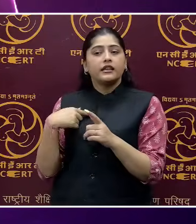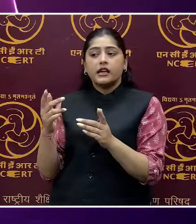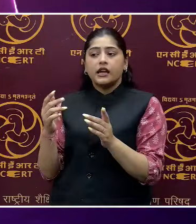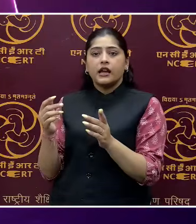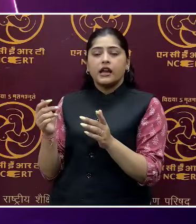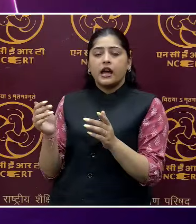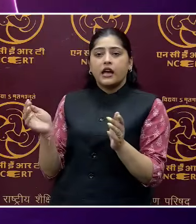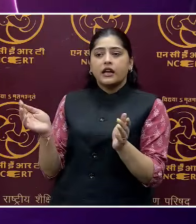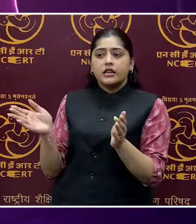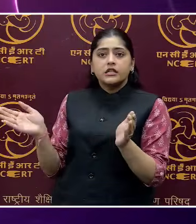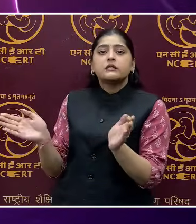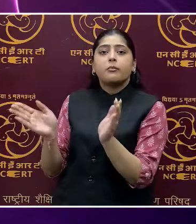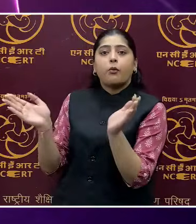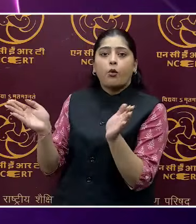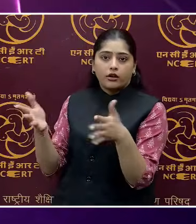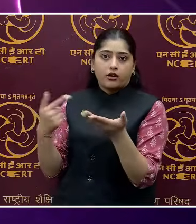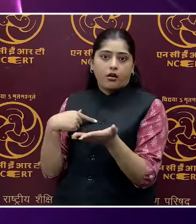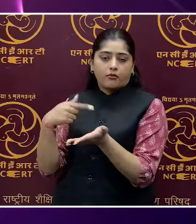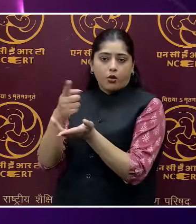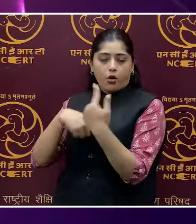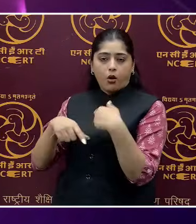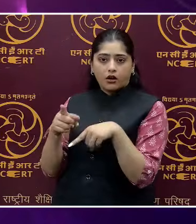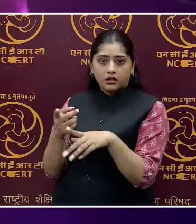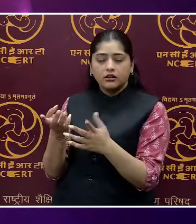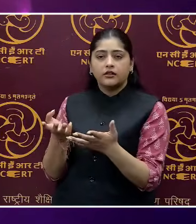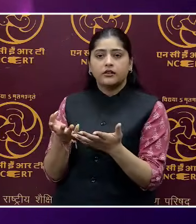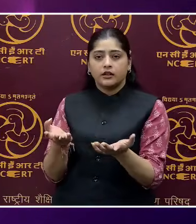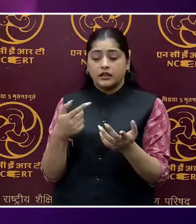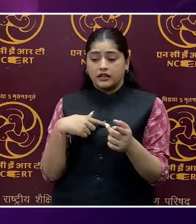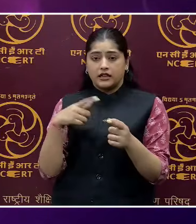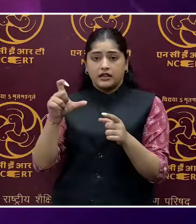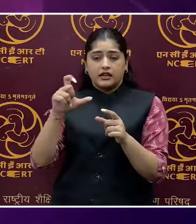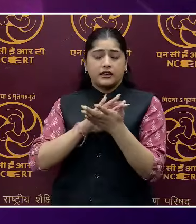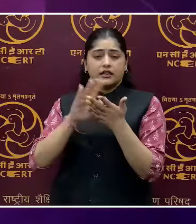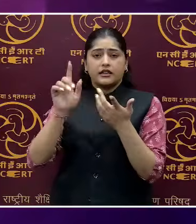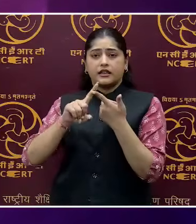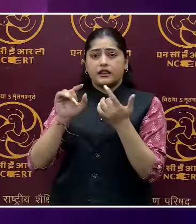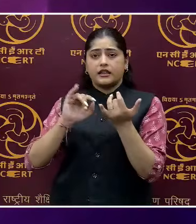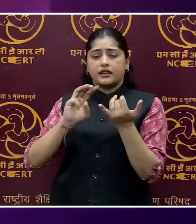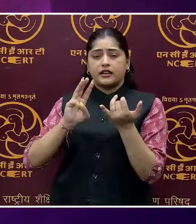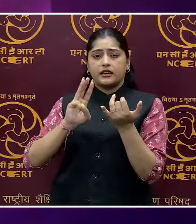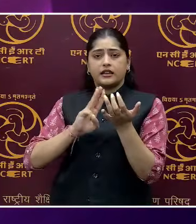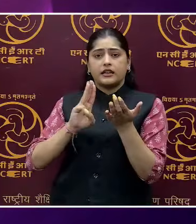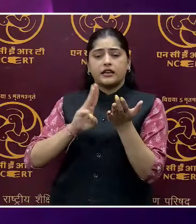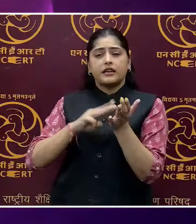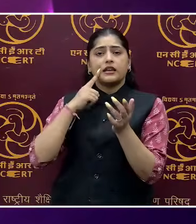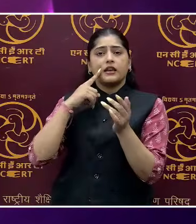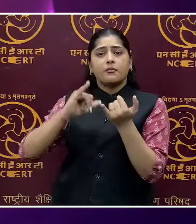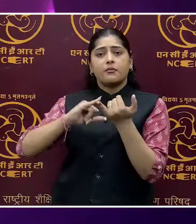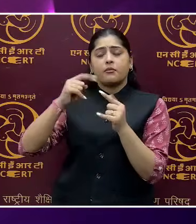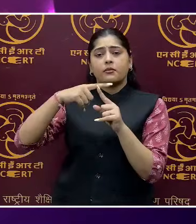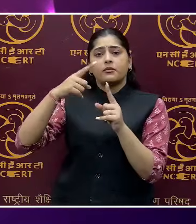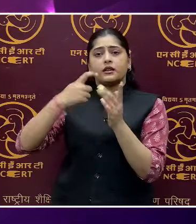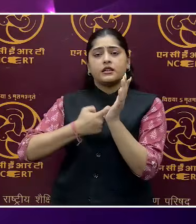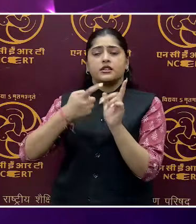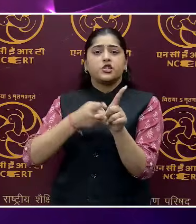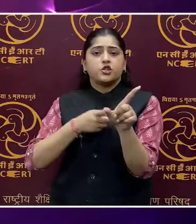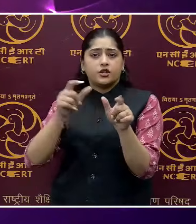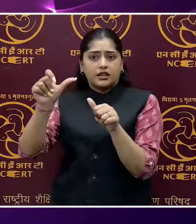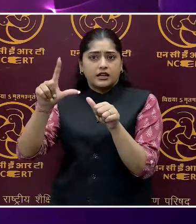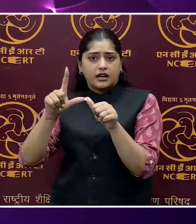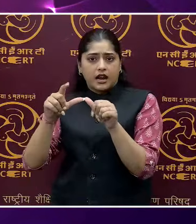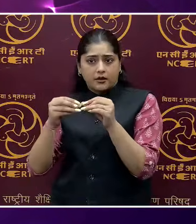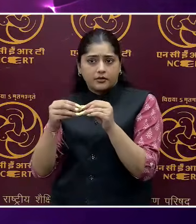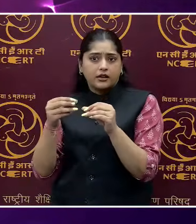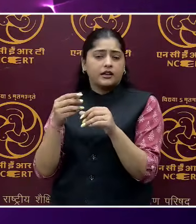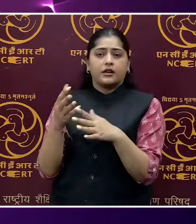Absolutely, this is not a replacement, but rarely where you can see your chemistry labs, physics labs and the other labs in your school. Here on virtual labs,